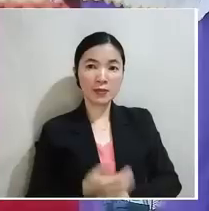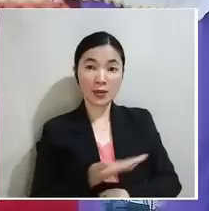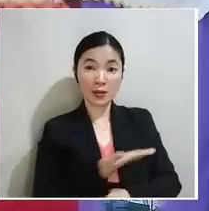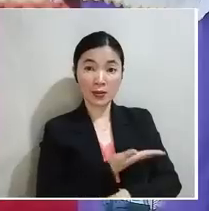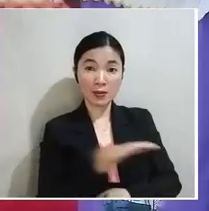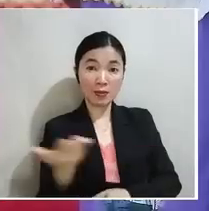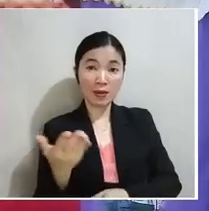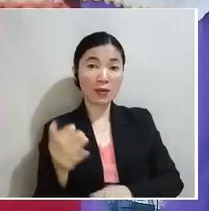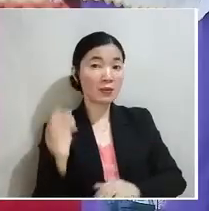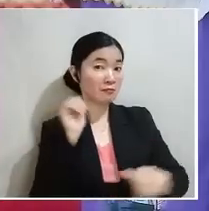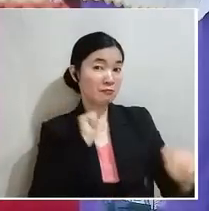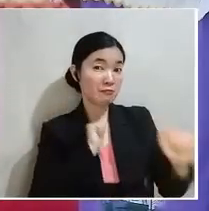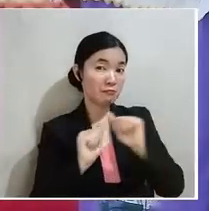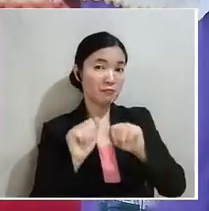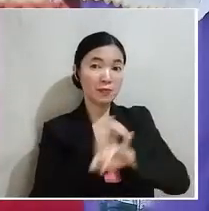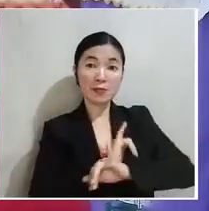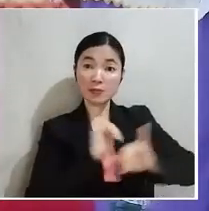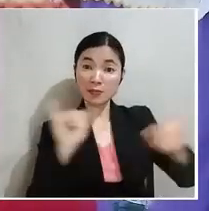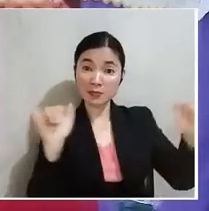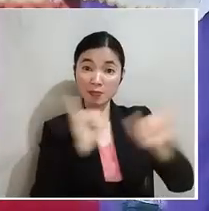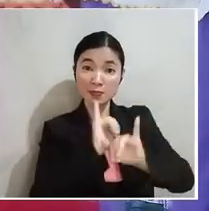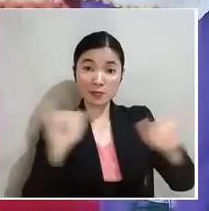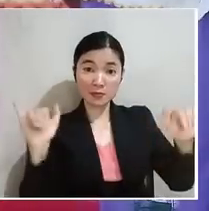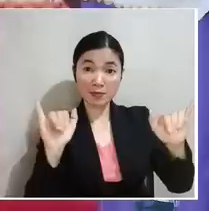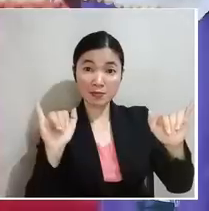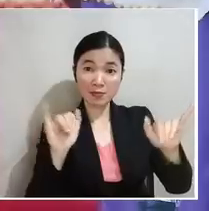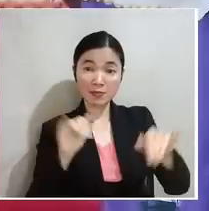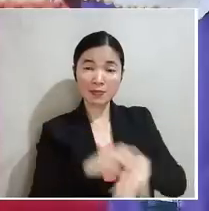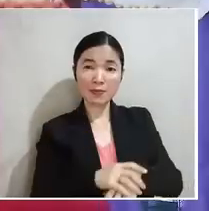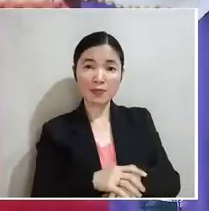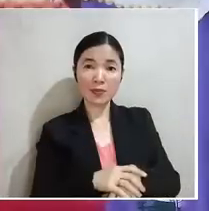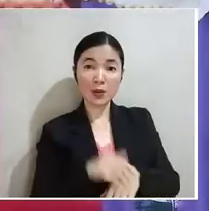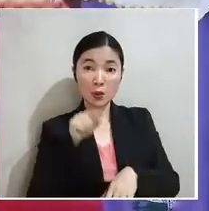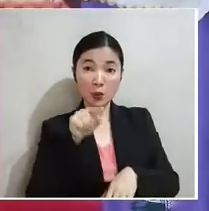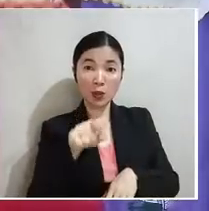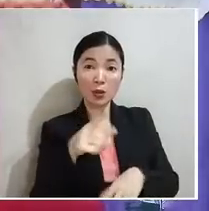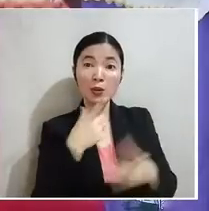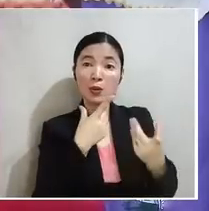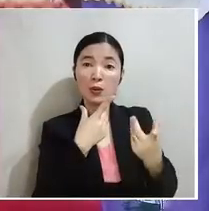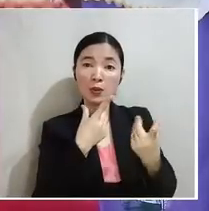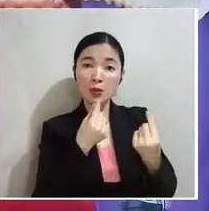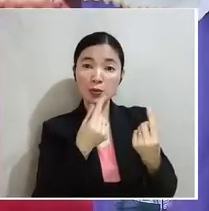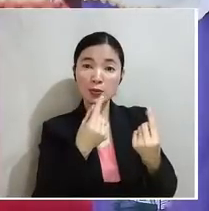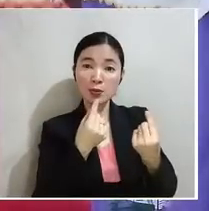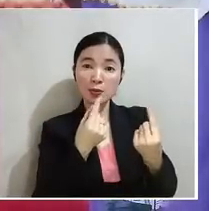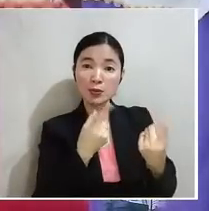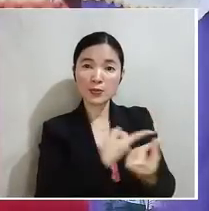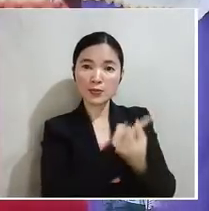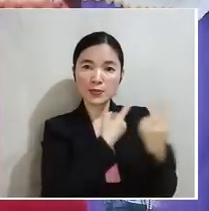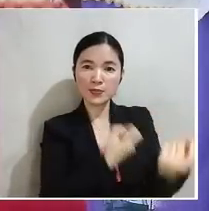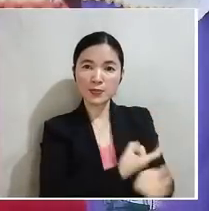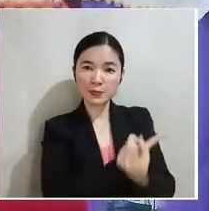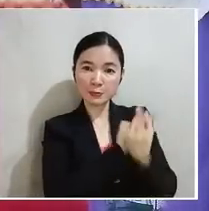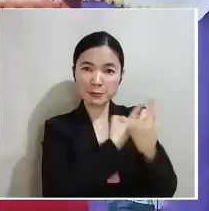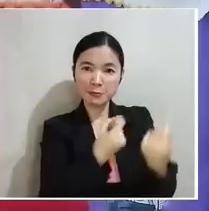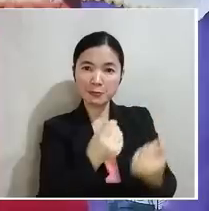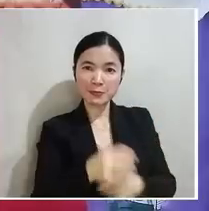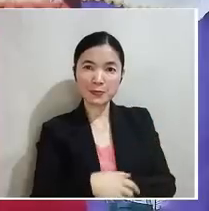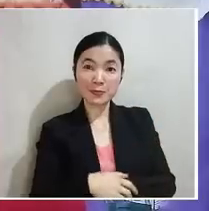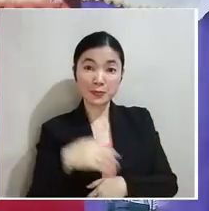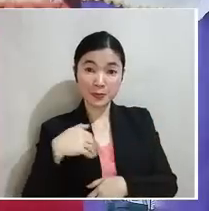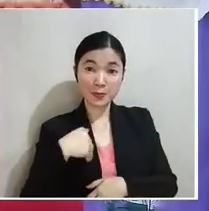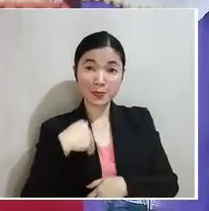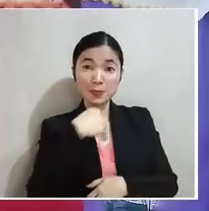same manner when we commit sin. We are, in a way,